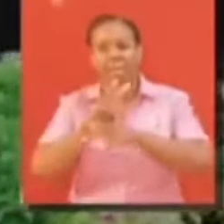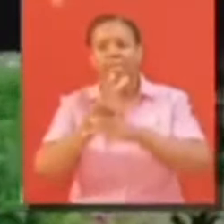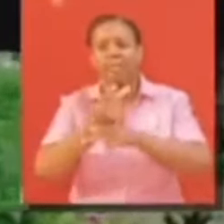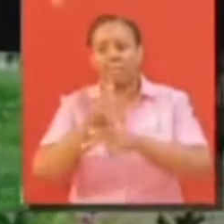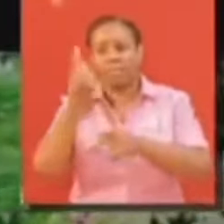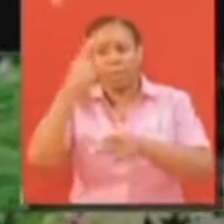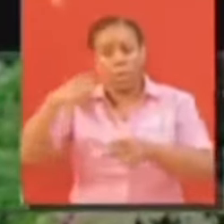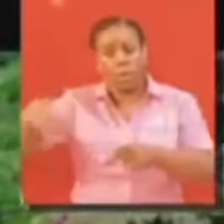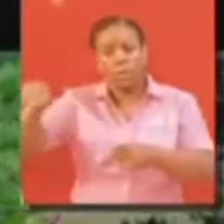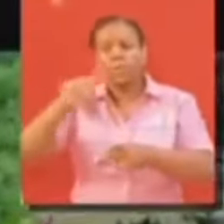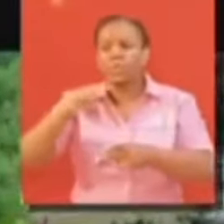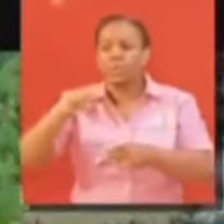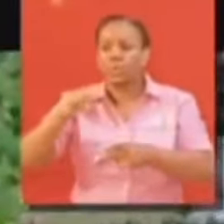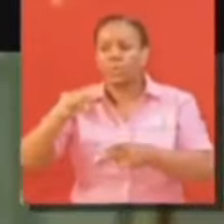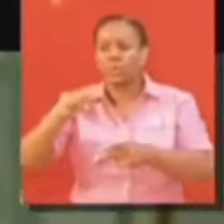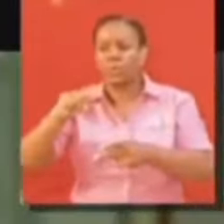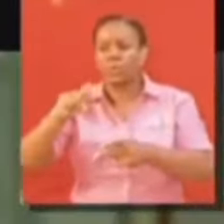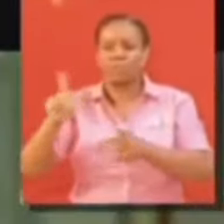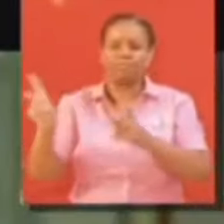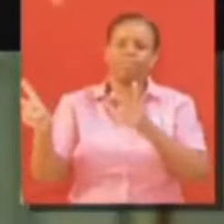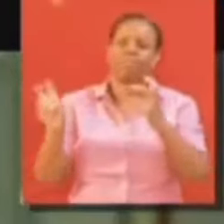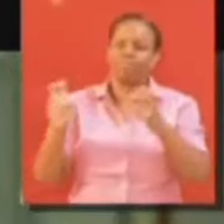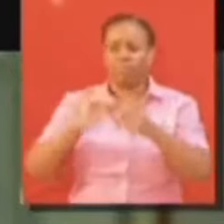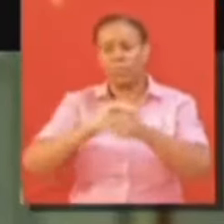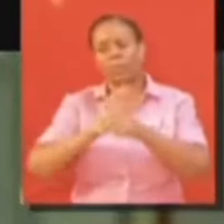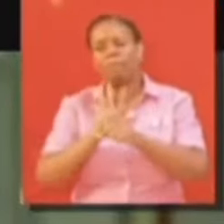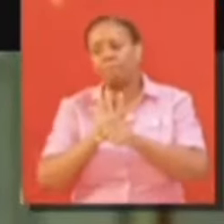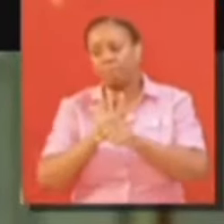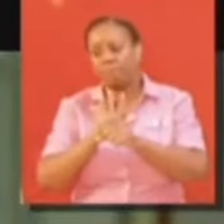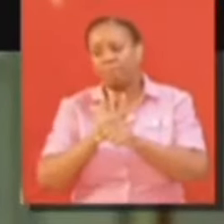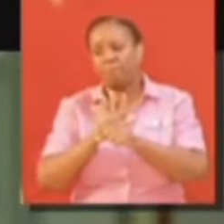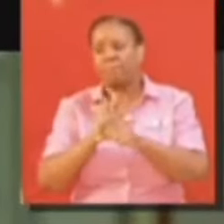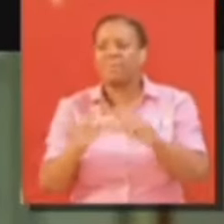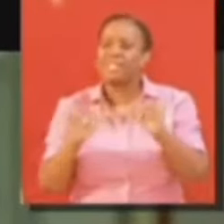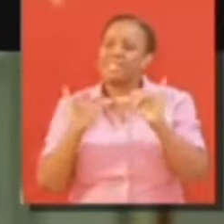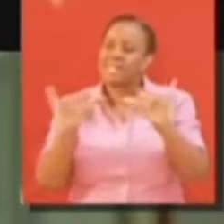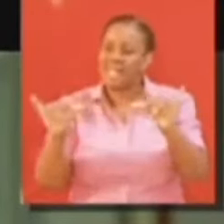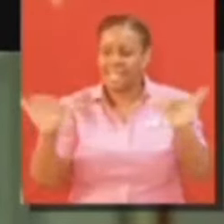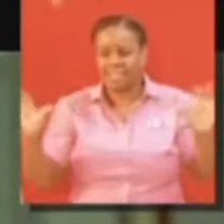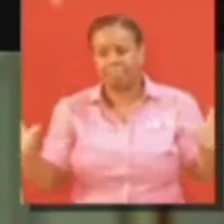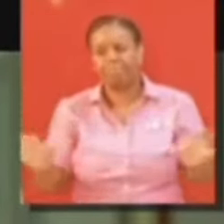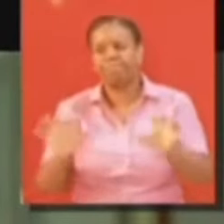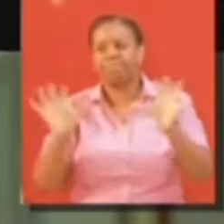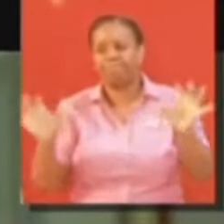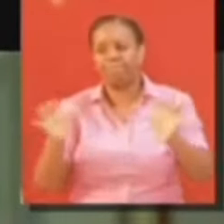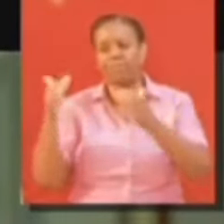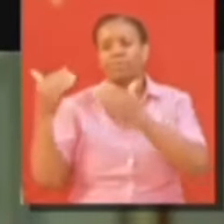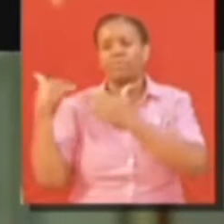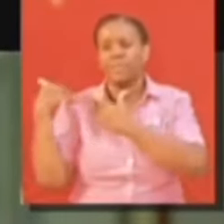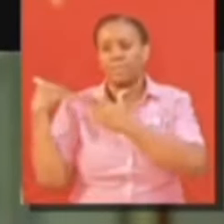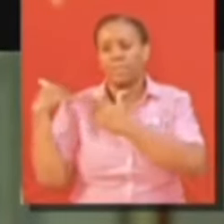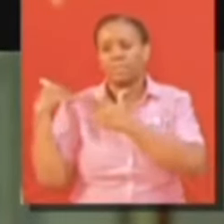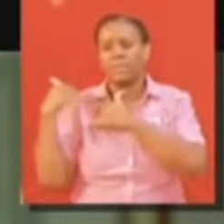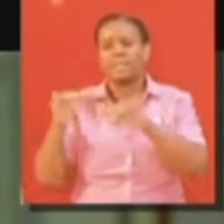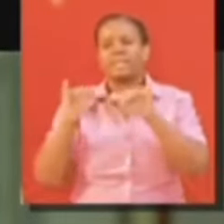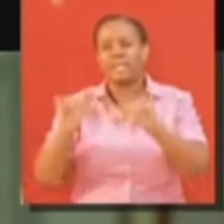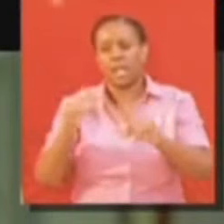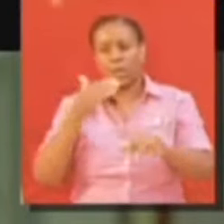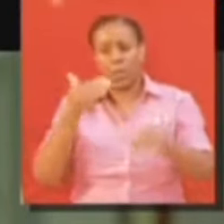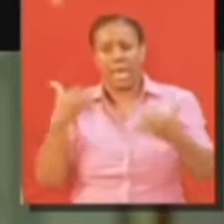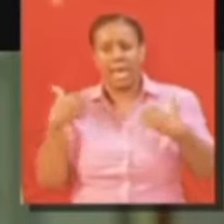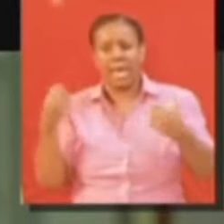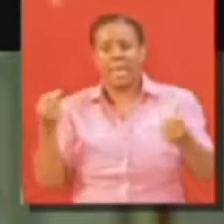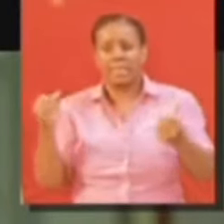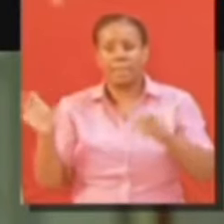act responsibly. Ensure that you maintain good health practices. Protect yourself, and in